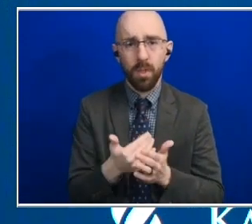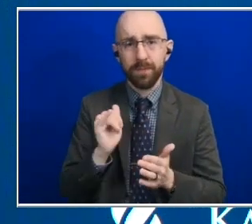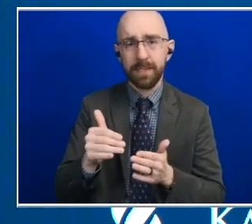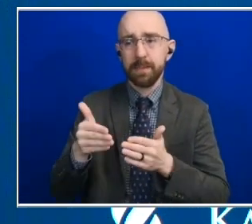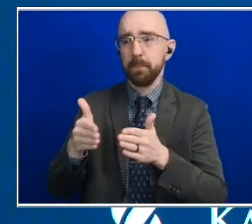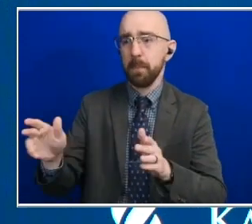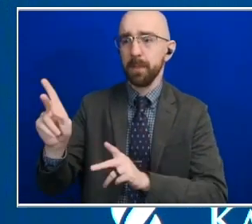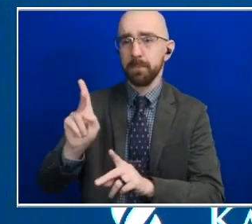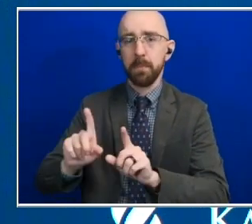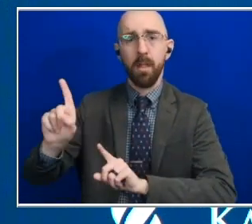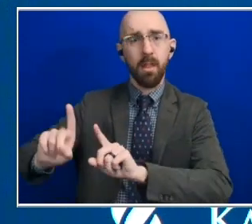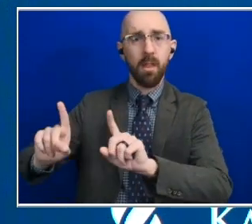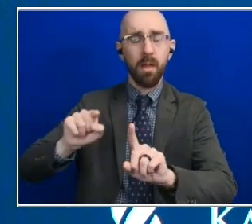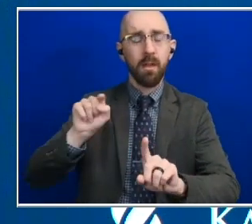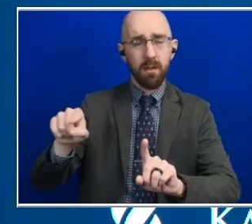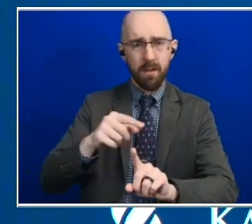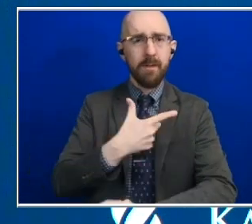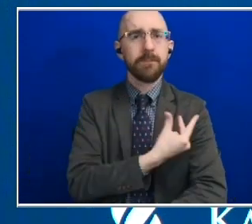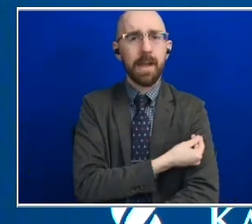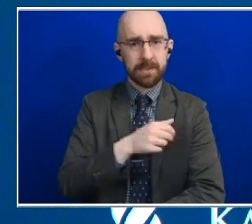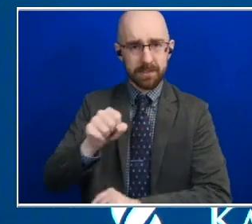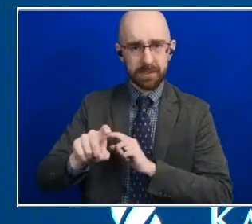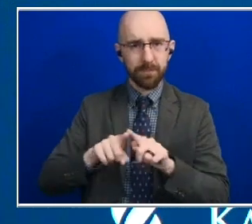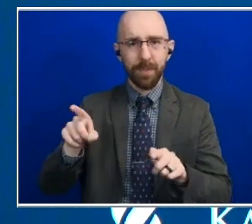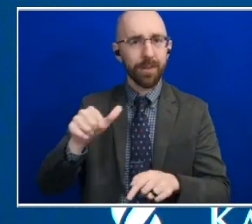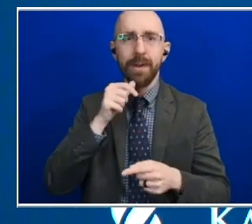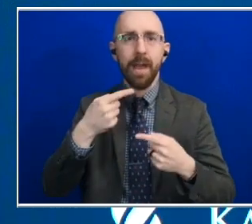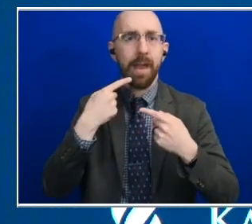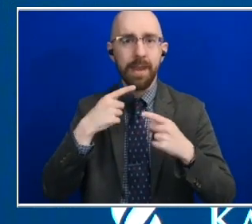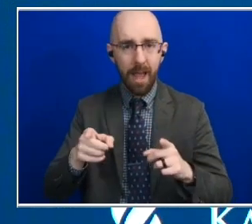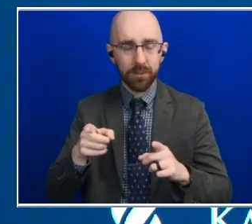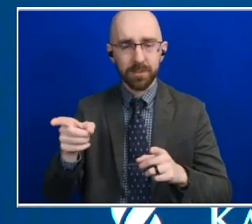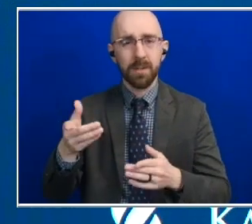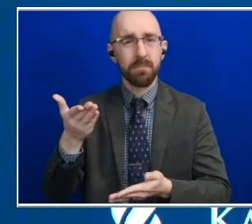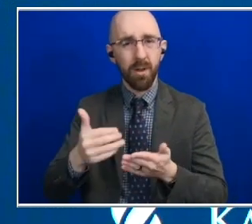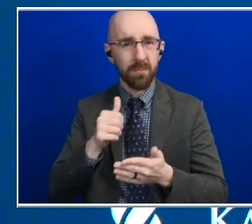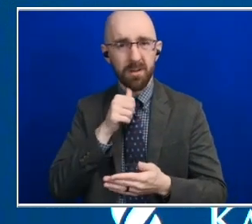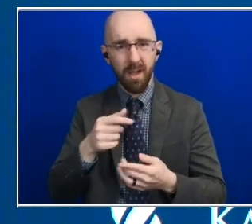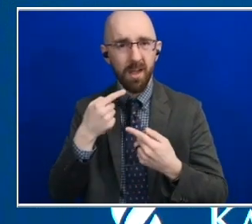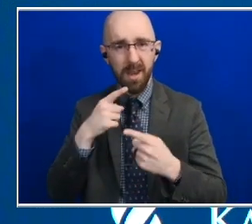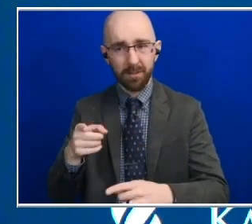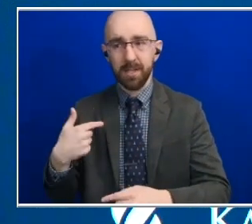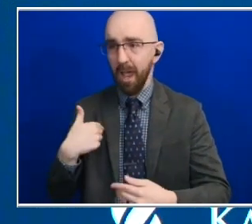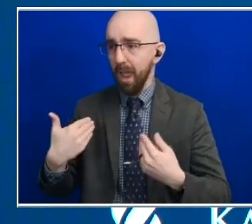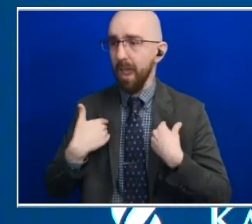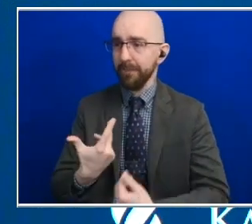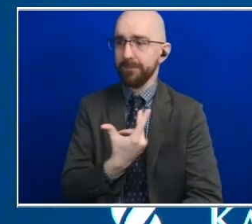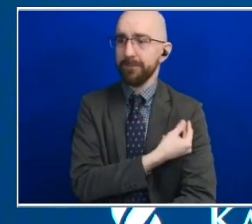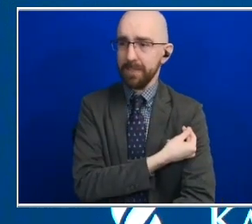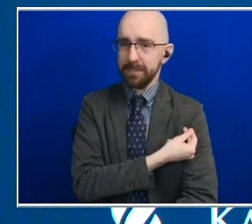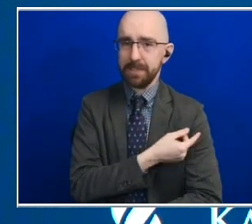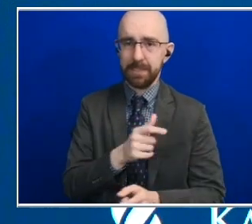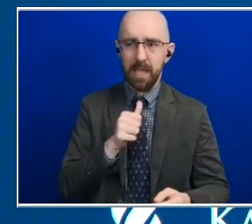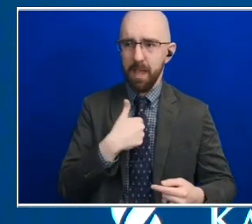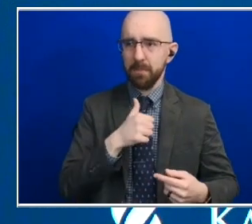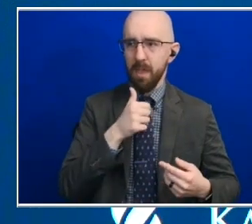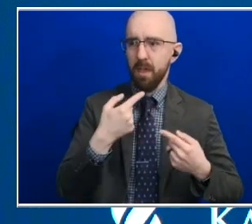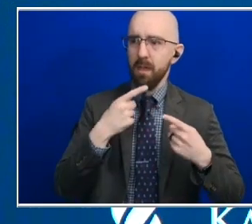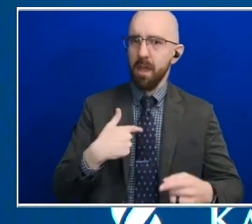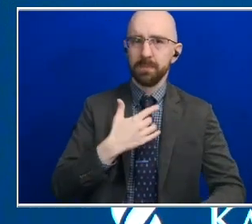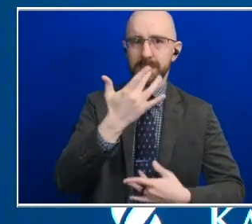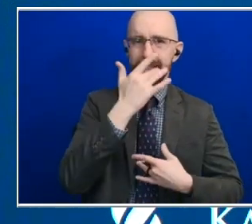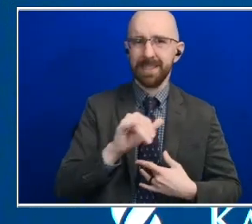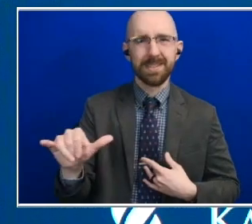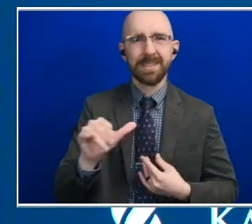vaccinated, but they, just as they are not announcing if they get ill, they're probably not announcing if they get vaccinated either. We know a lot of division goes along